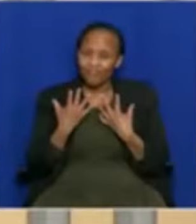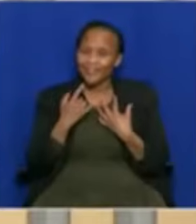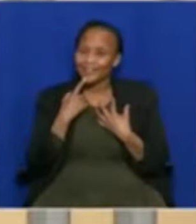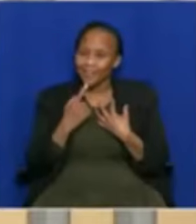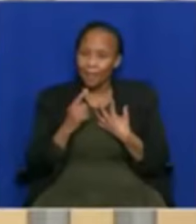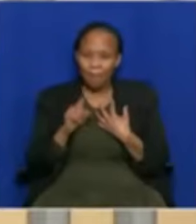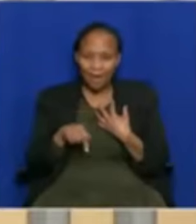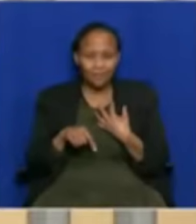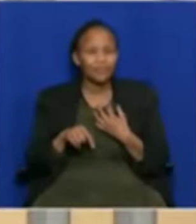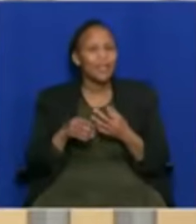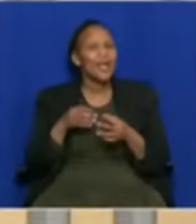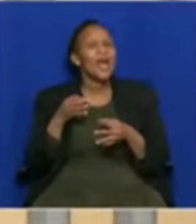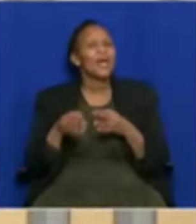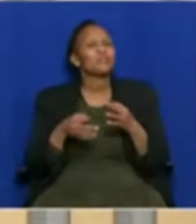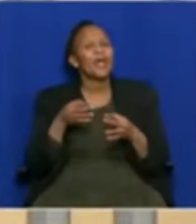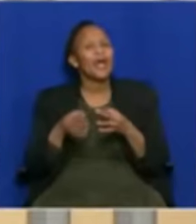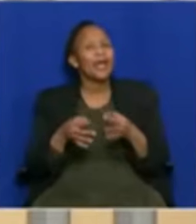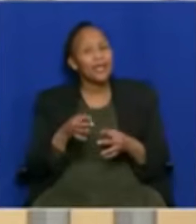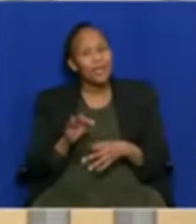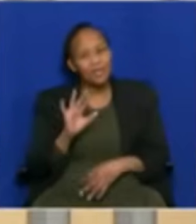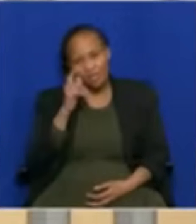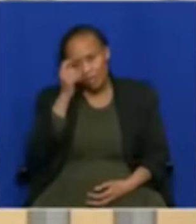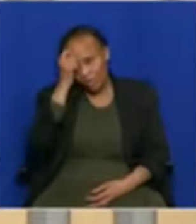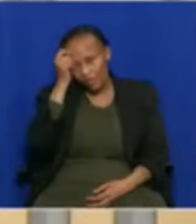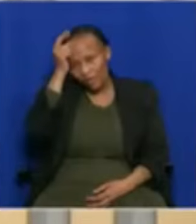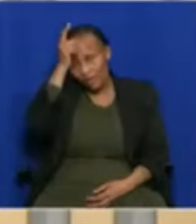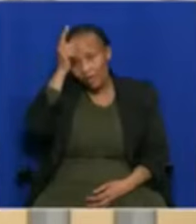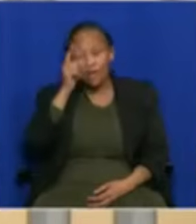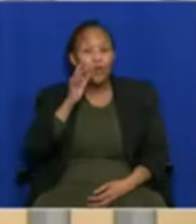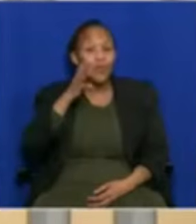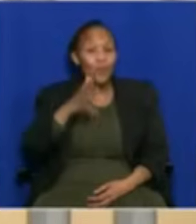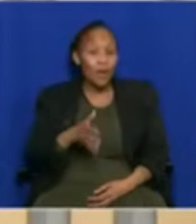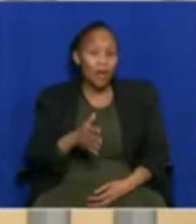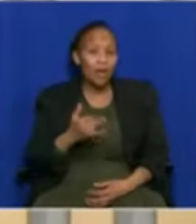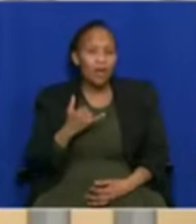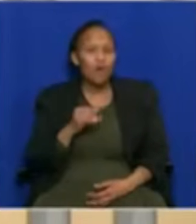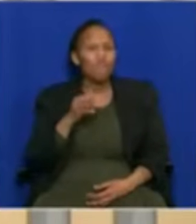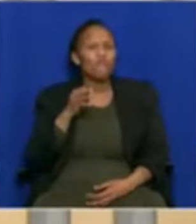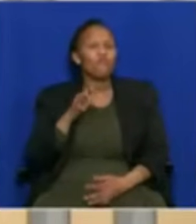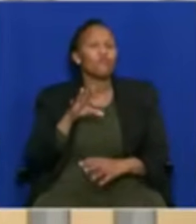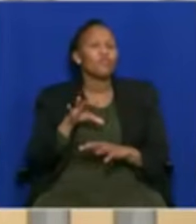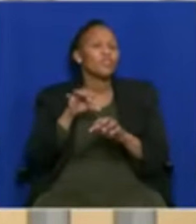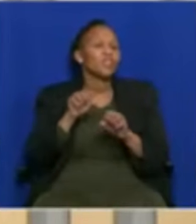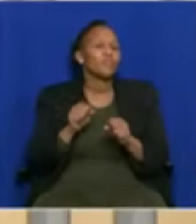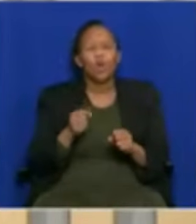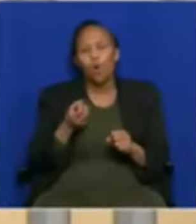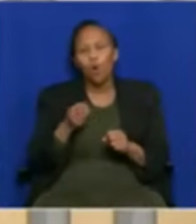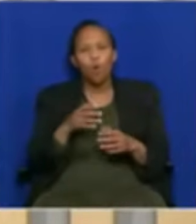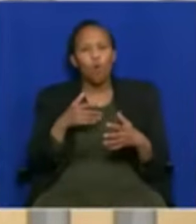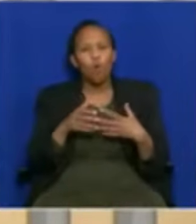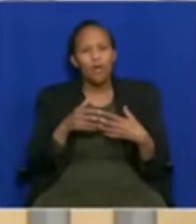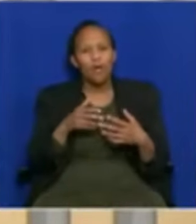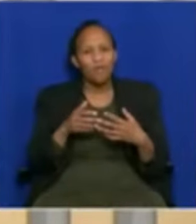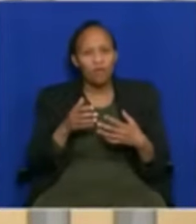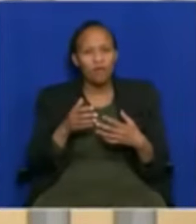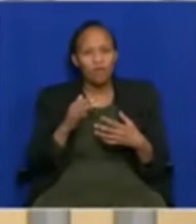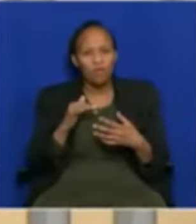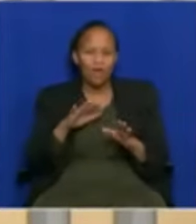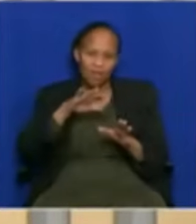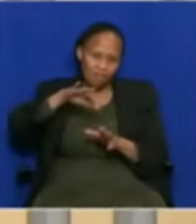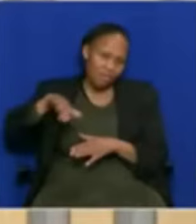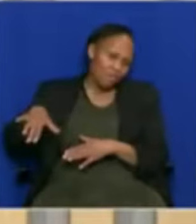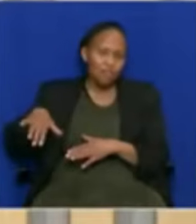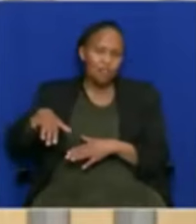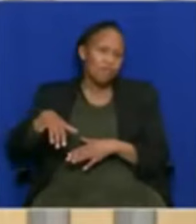sir. So the thing about future capture or whenever, we'll put that to rest, sir. Definitely. Thank you,